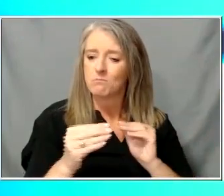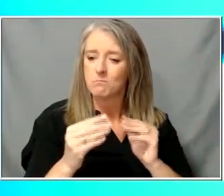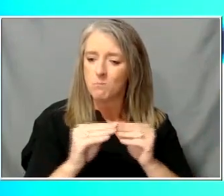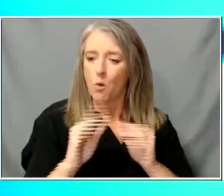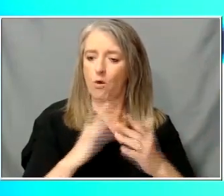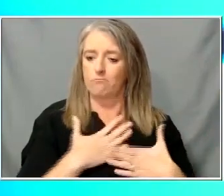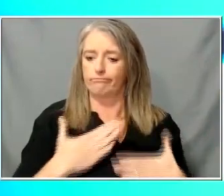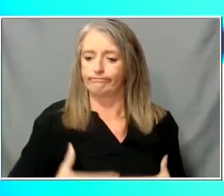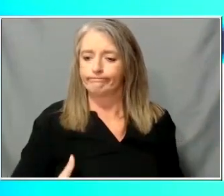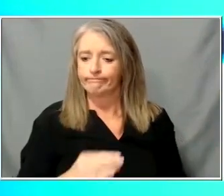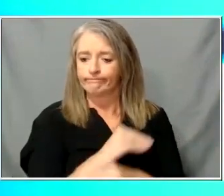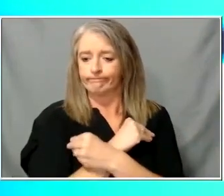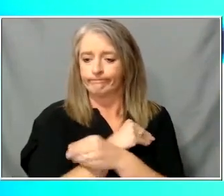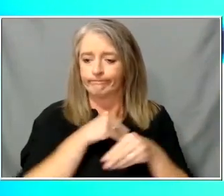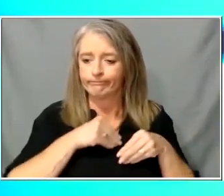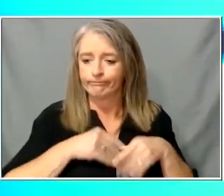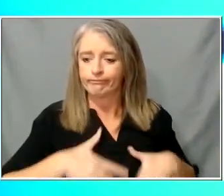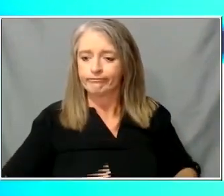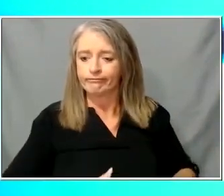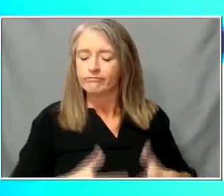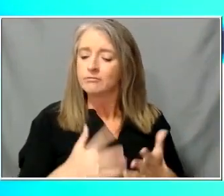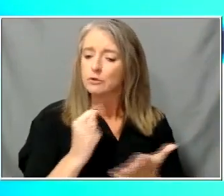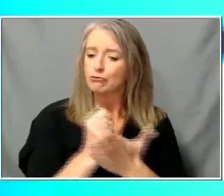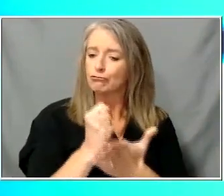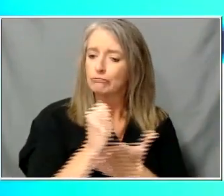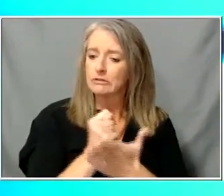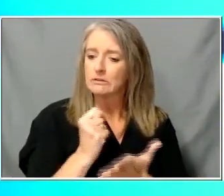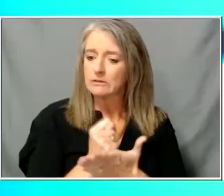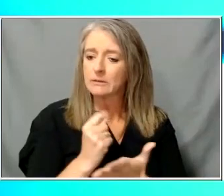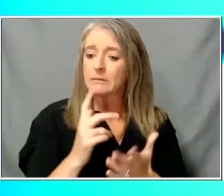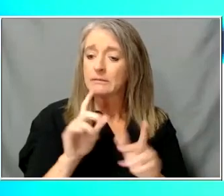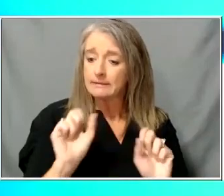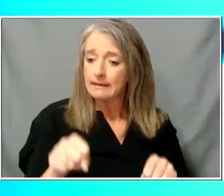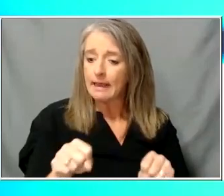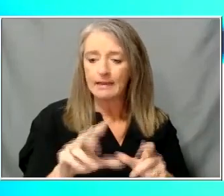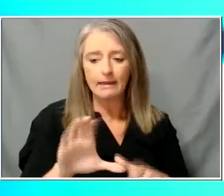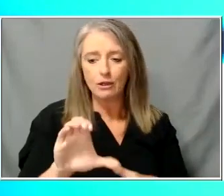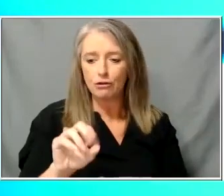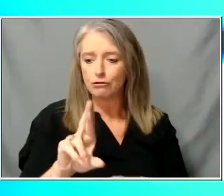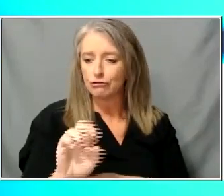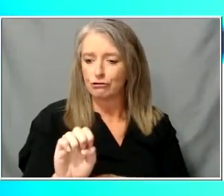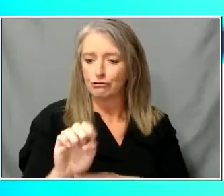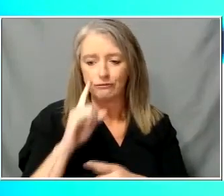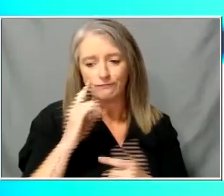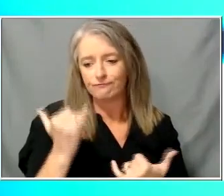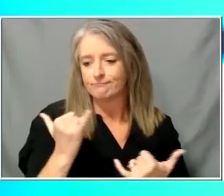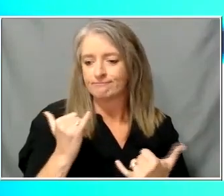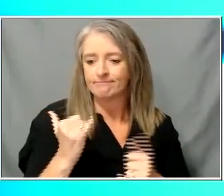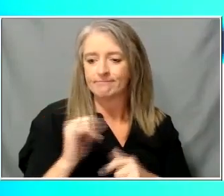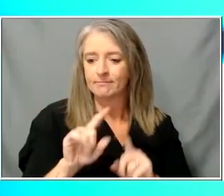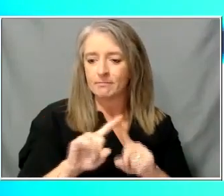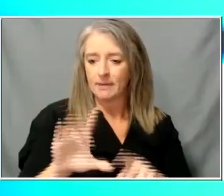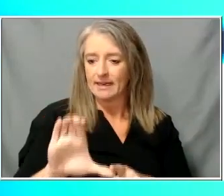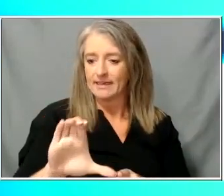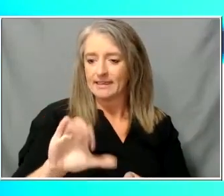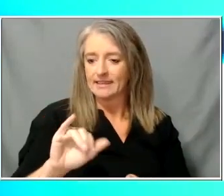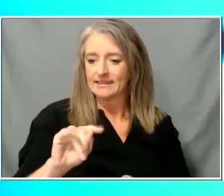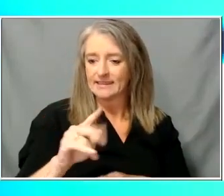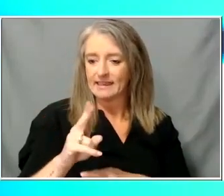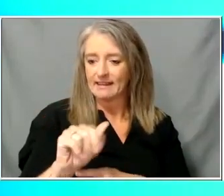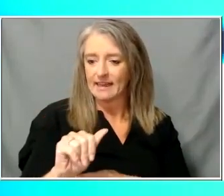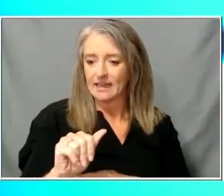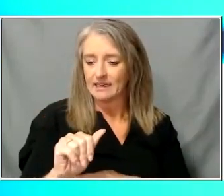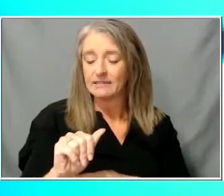it is treatable, metastatic breast cancer cannot be cured for now. But for Cynthia Newsome, she hopes to use her